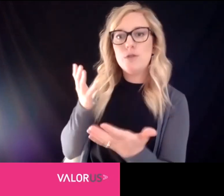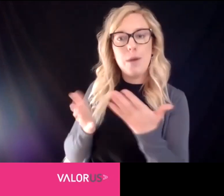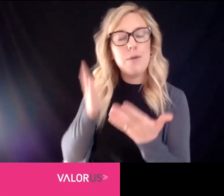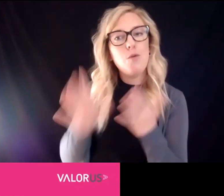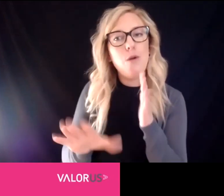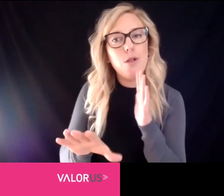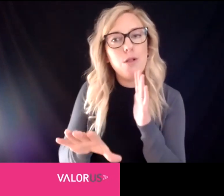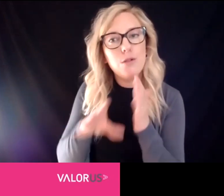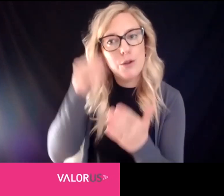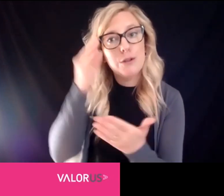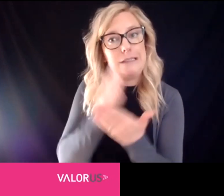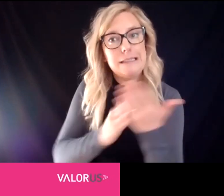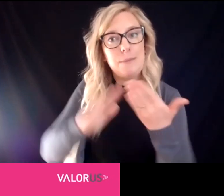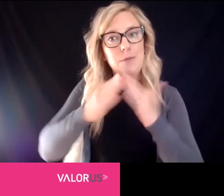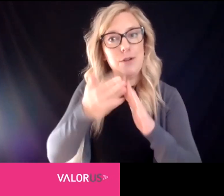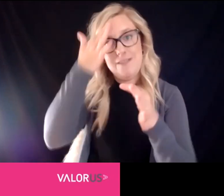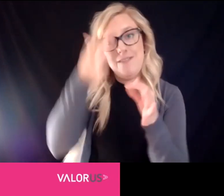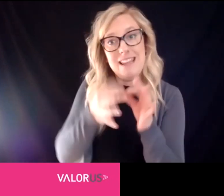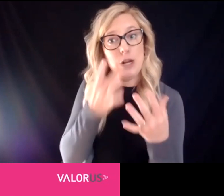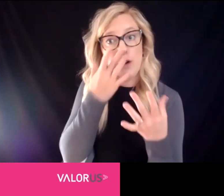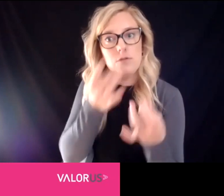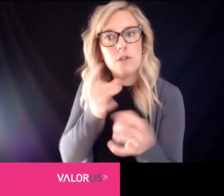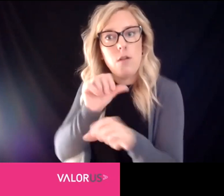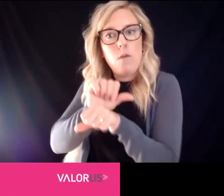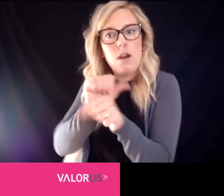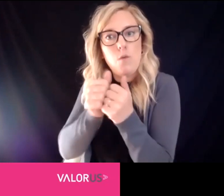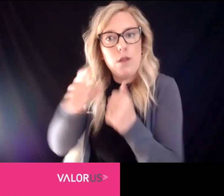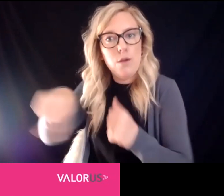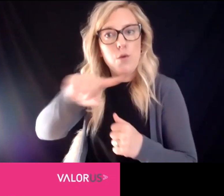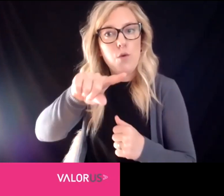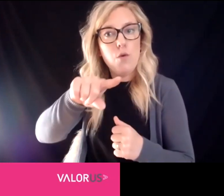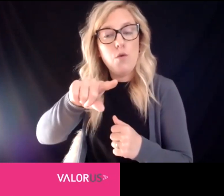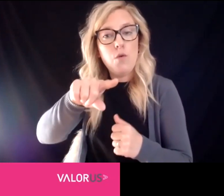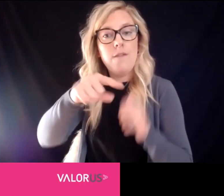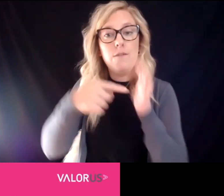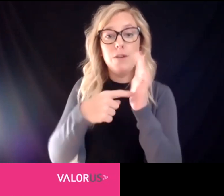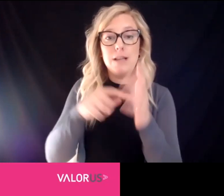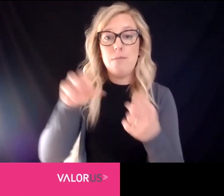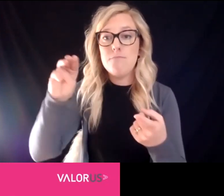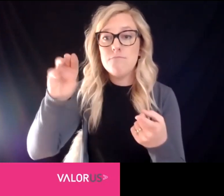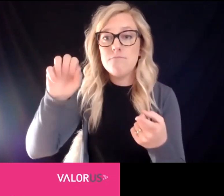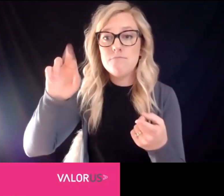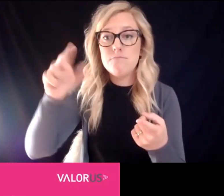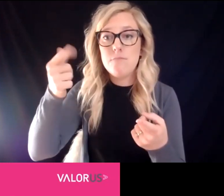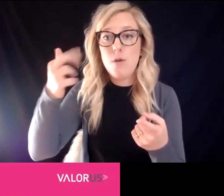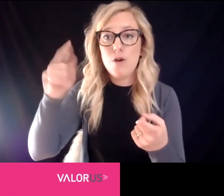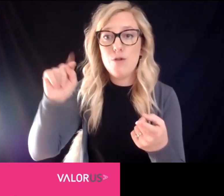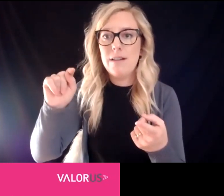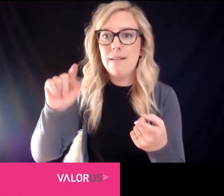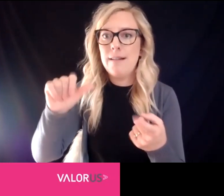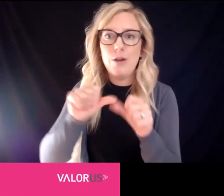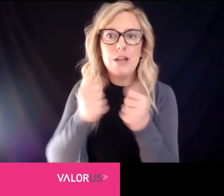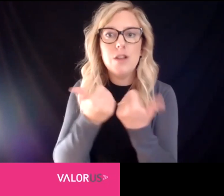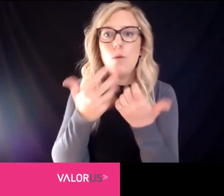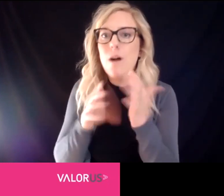closely with you. You have people like Margaret, you have so many agencies that want to develop these relationships, so I would call that